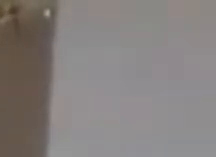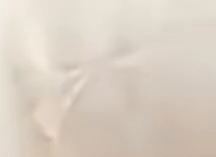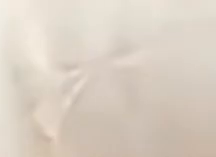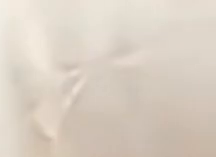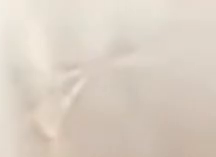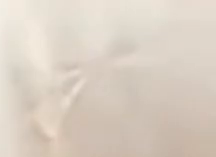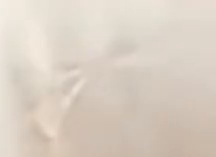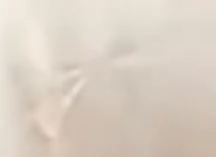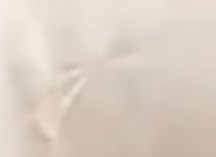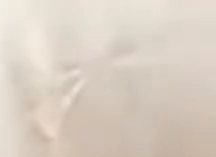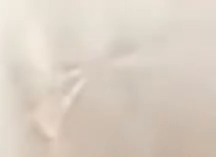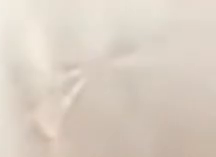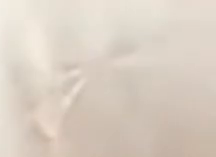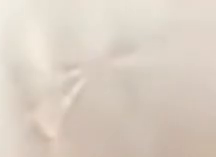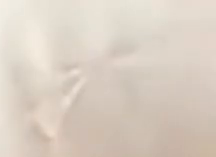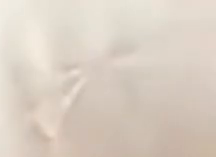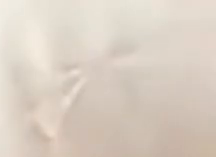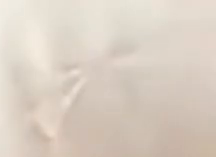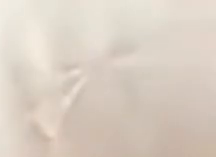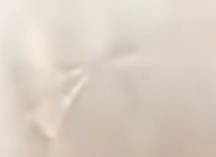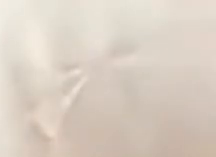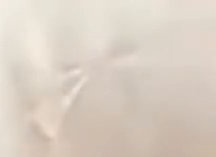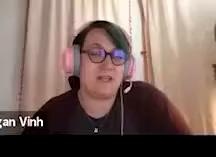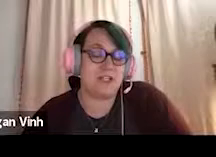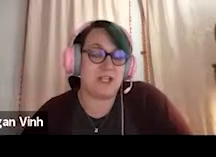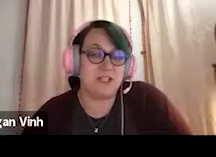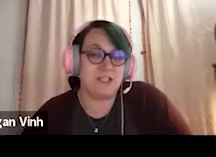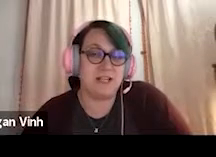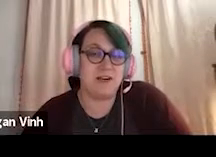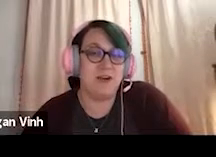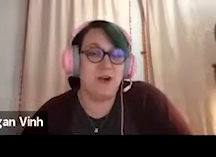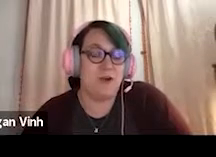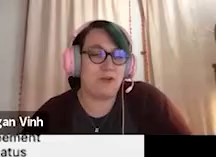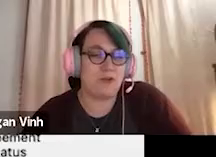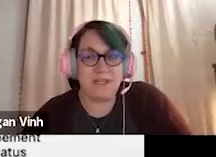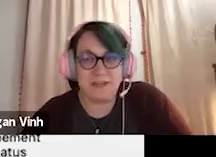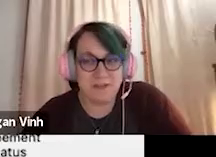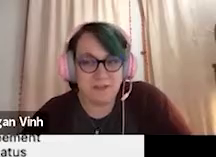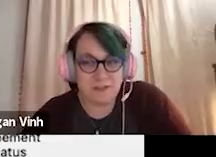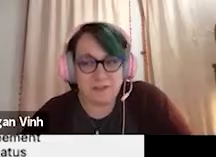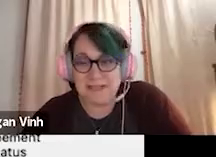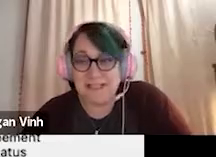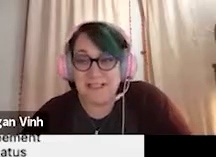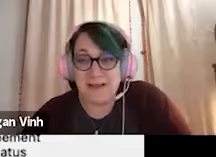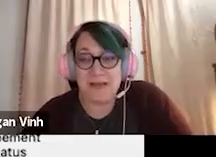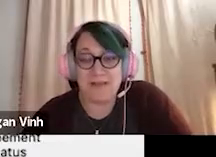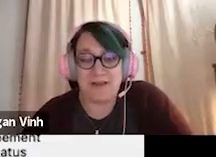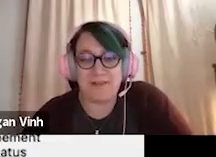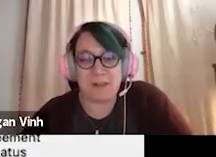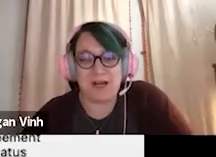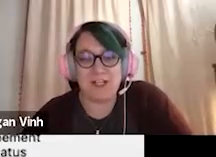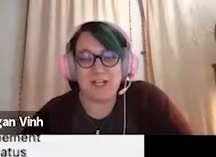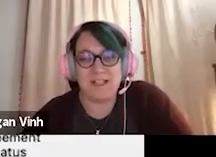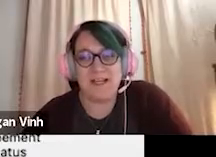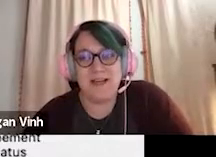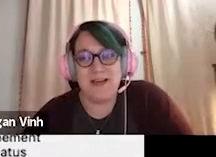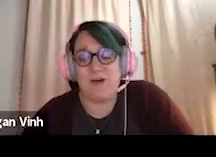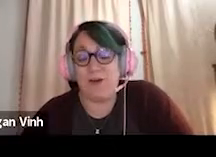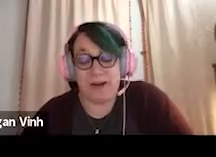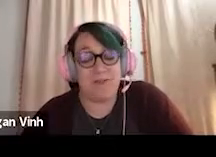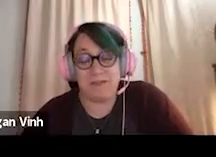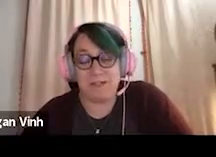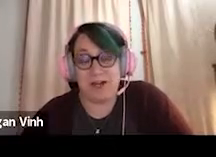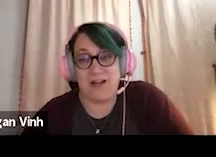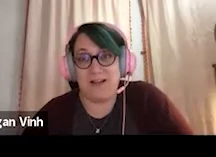the co-directors of the STEM Innovation for Inclusion in Early Education Center, or you'll hear us refer to it as STEMIE throughout the project,